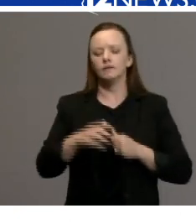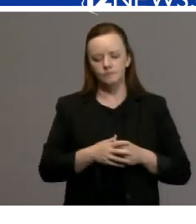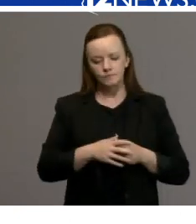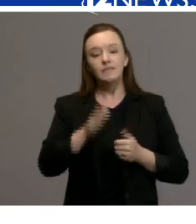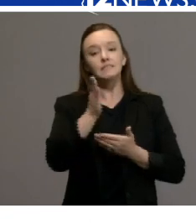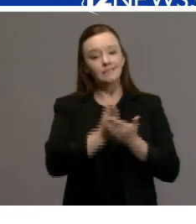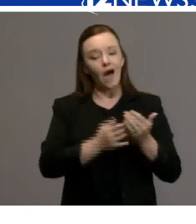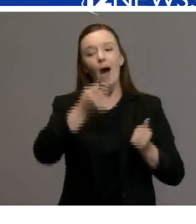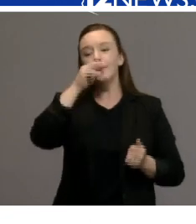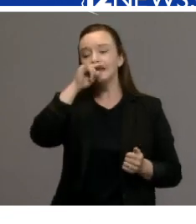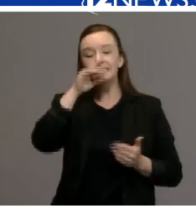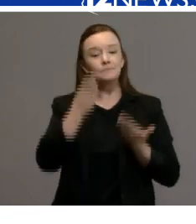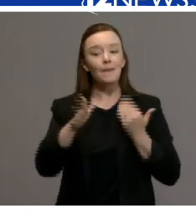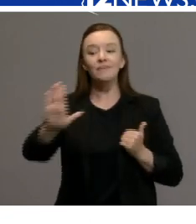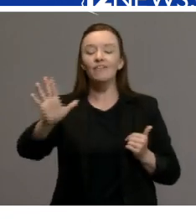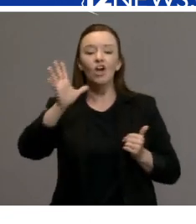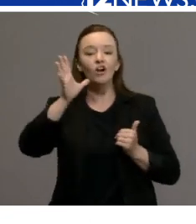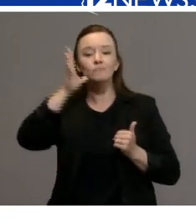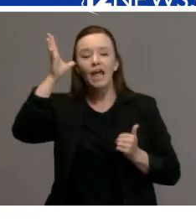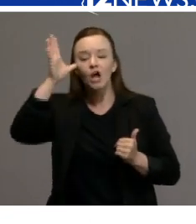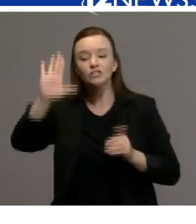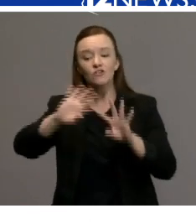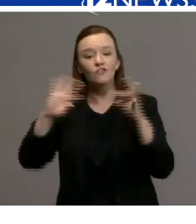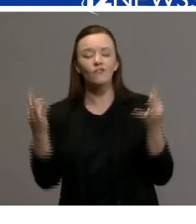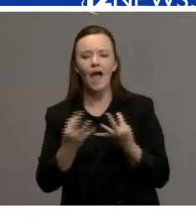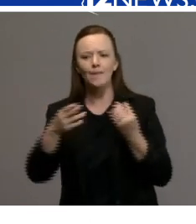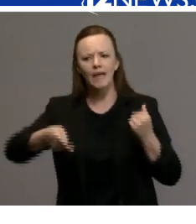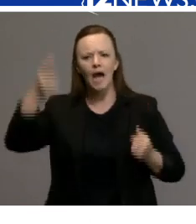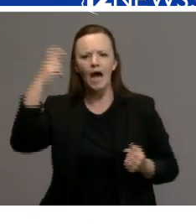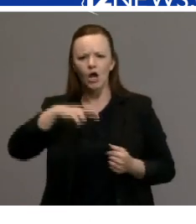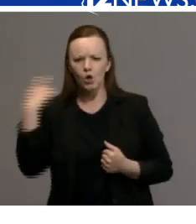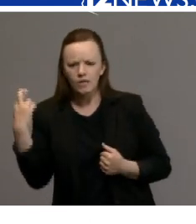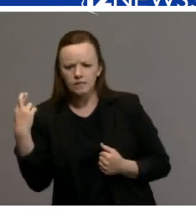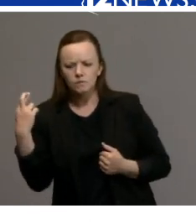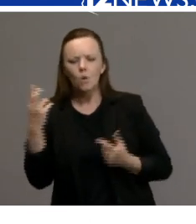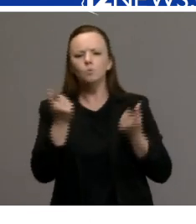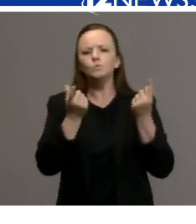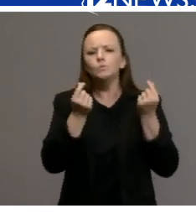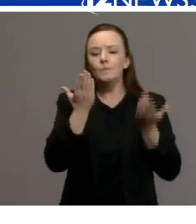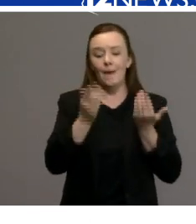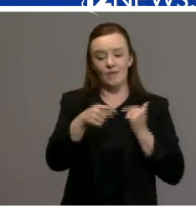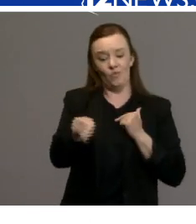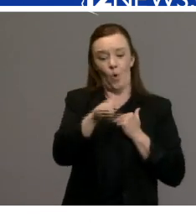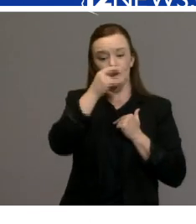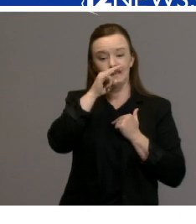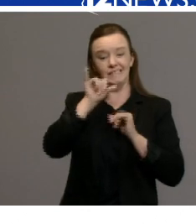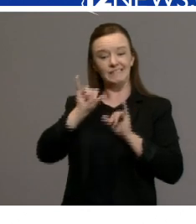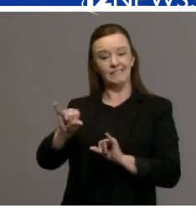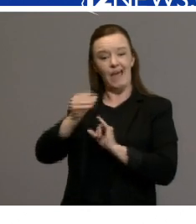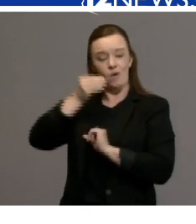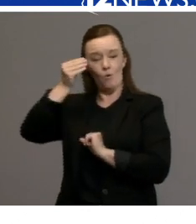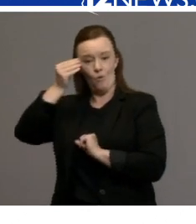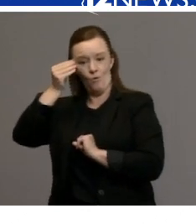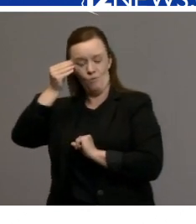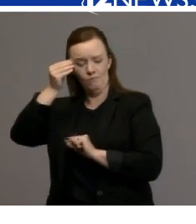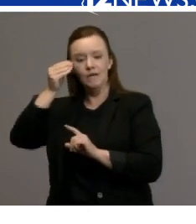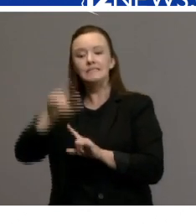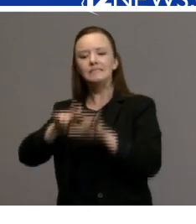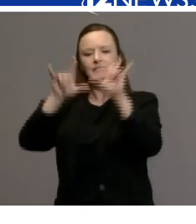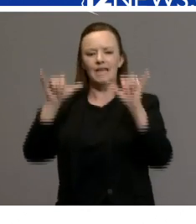members that are high risk, and how do we account to keep them safe while we're still meeting the needs of the children.